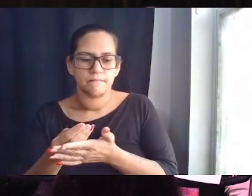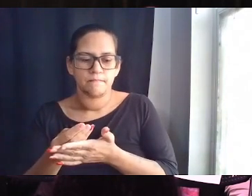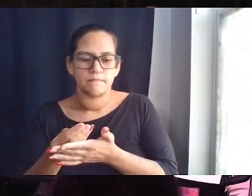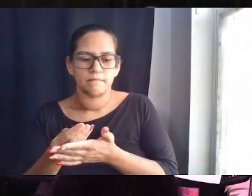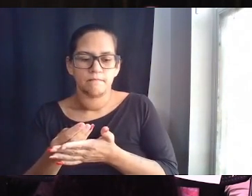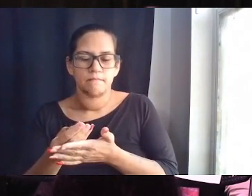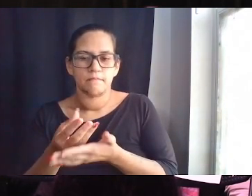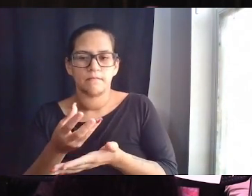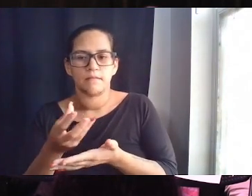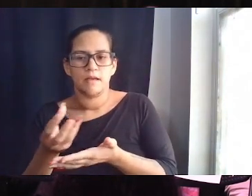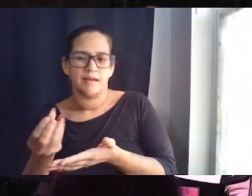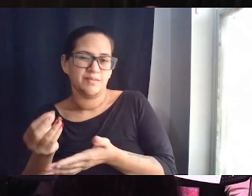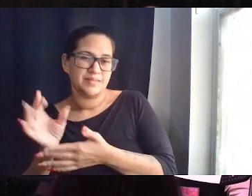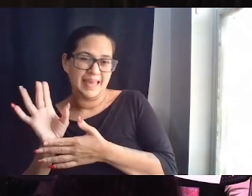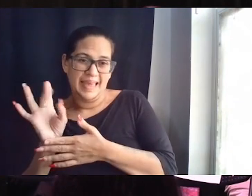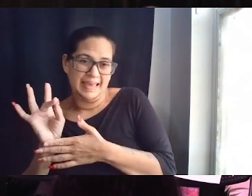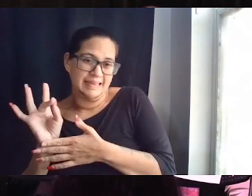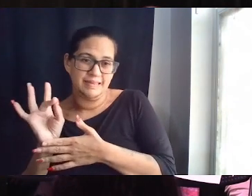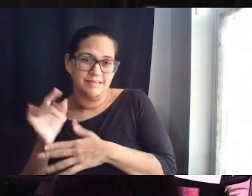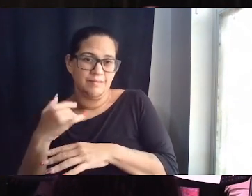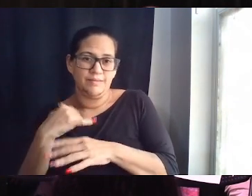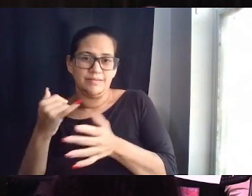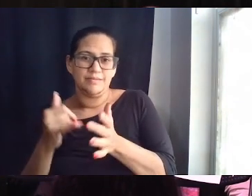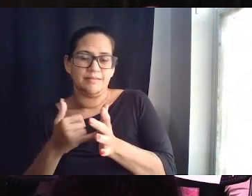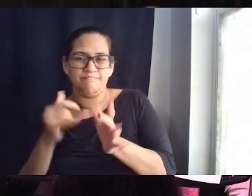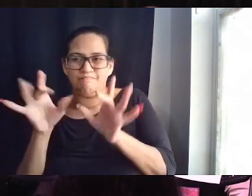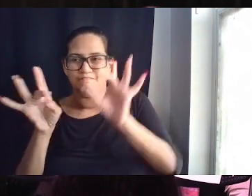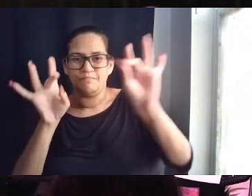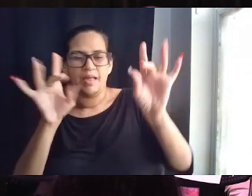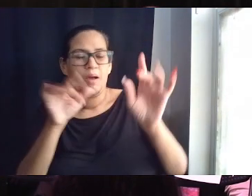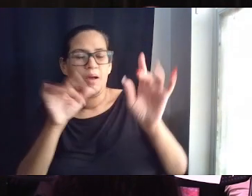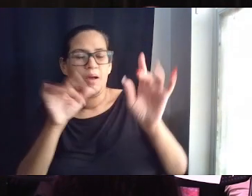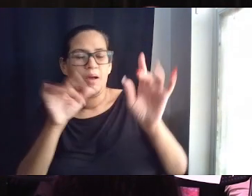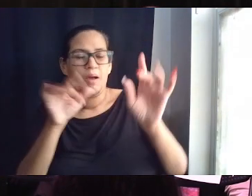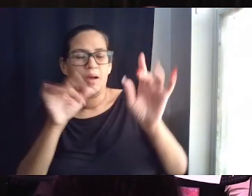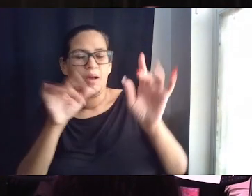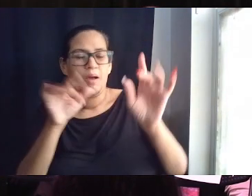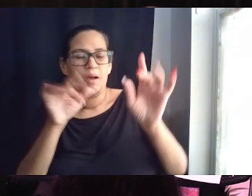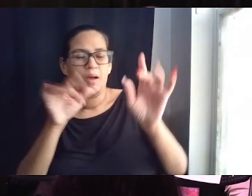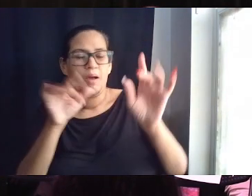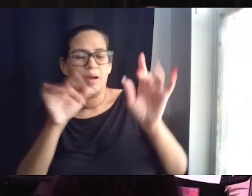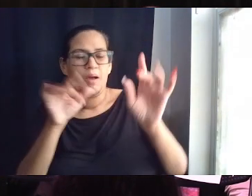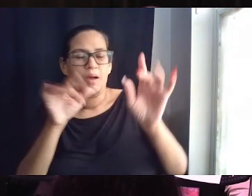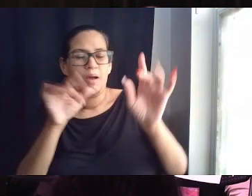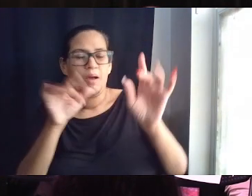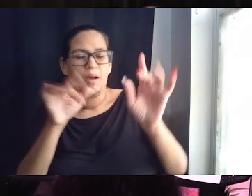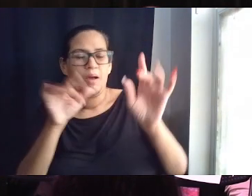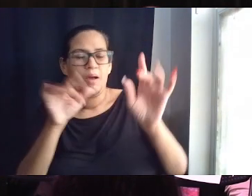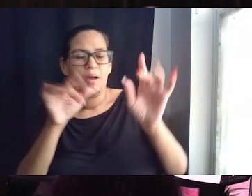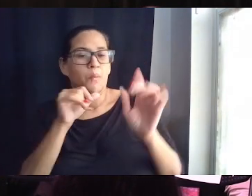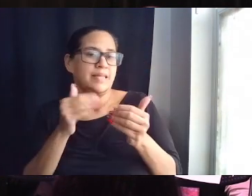did. And it wasn't easy. It was random. It was that type of thing. It was really just trying to have